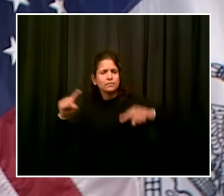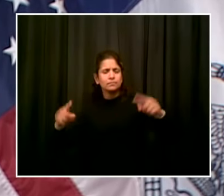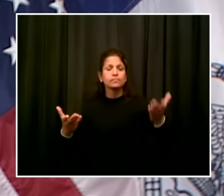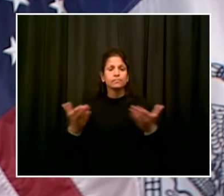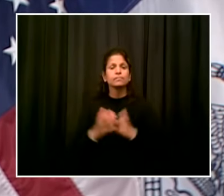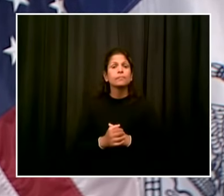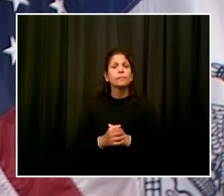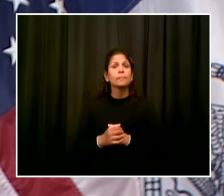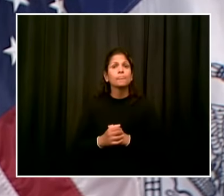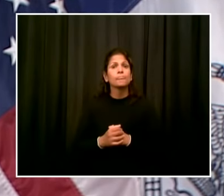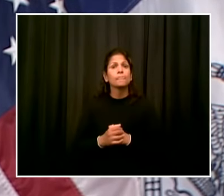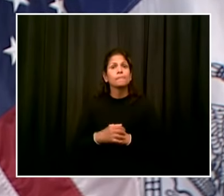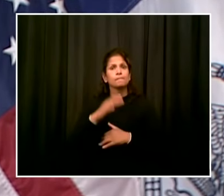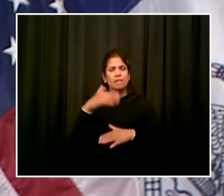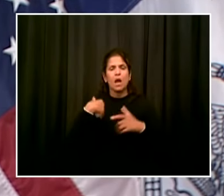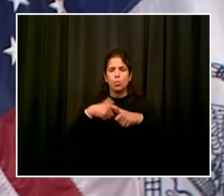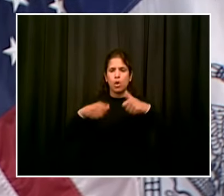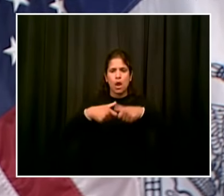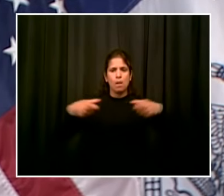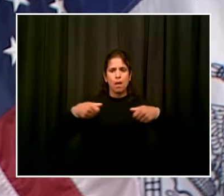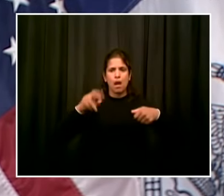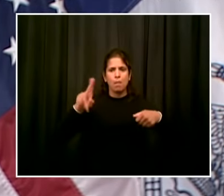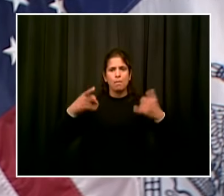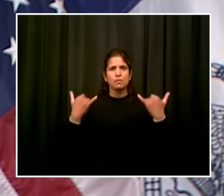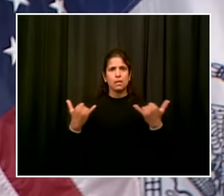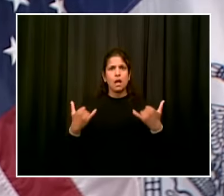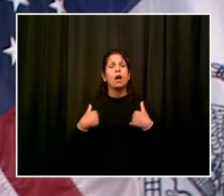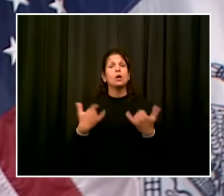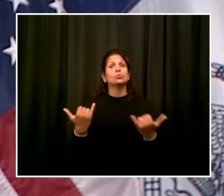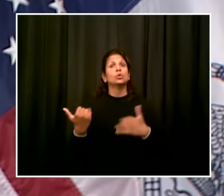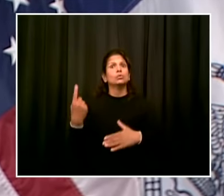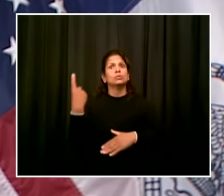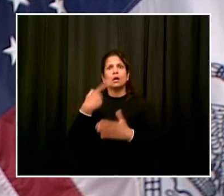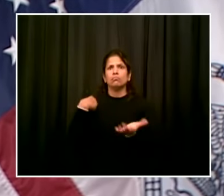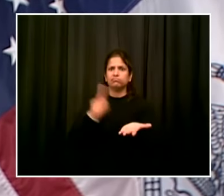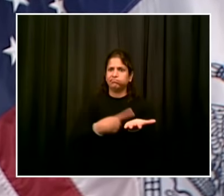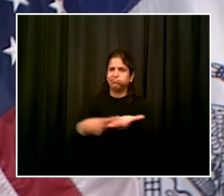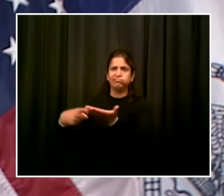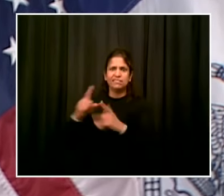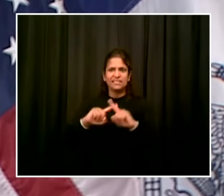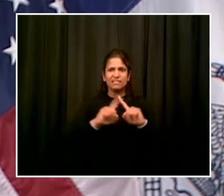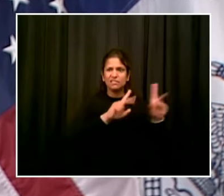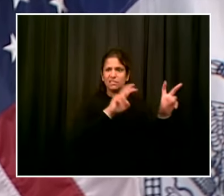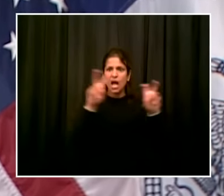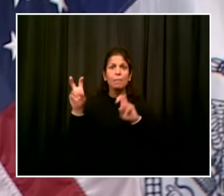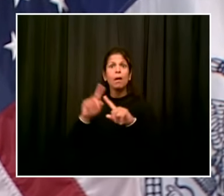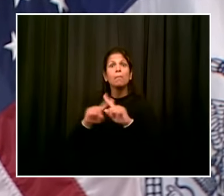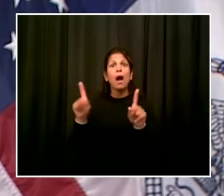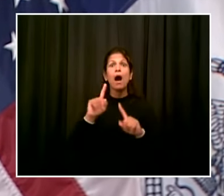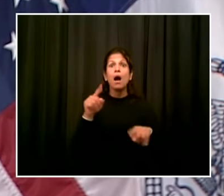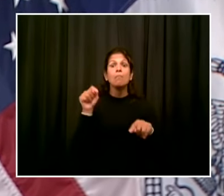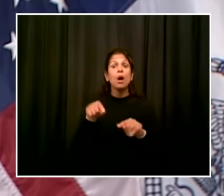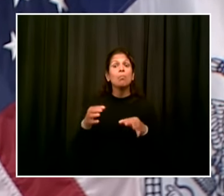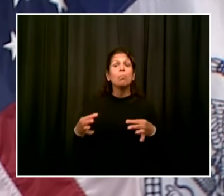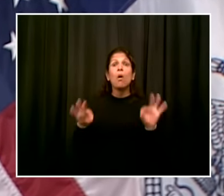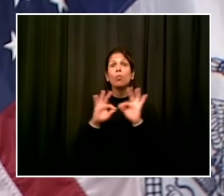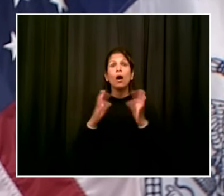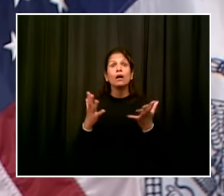topics today, but I want to go back to the heat because I don't want anyone to underestimate it. So again today, could be up as high